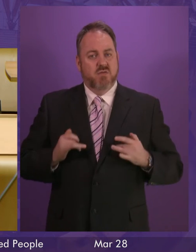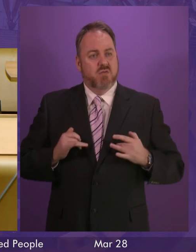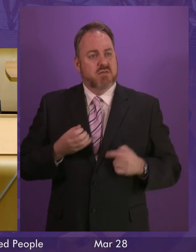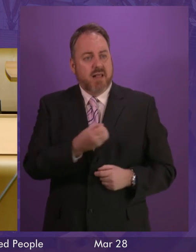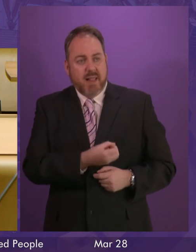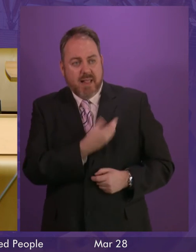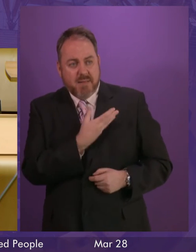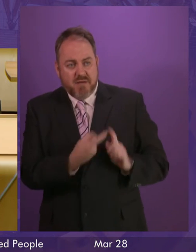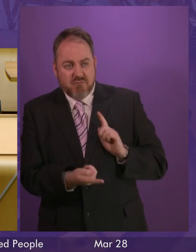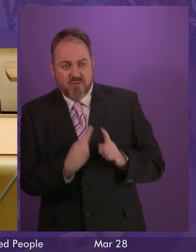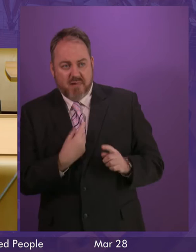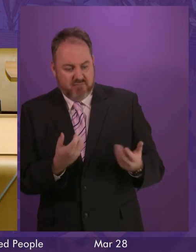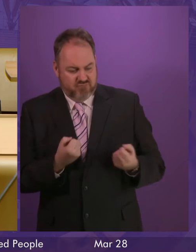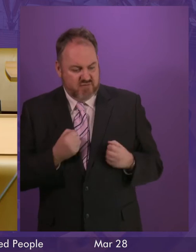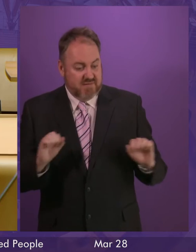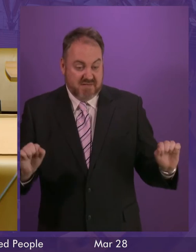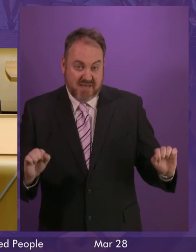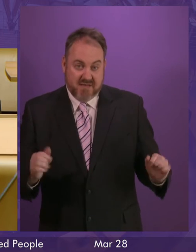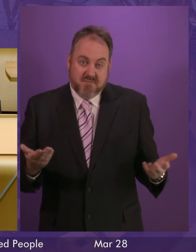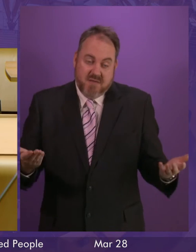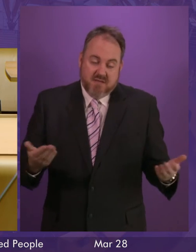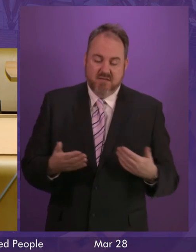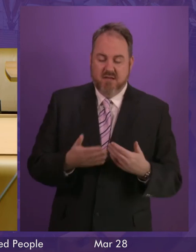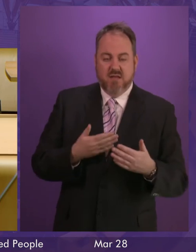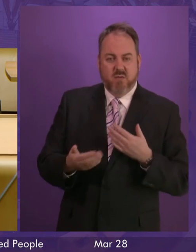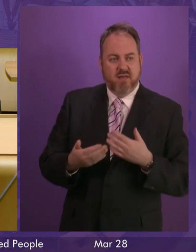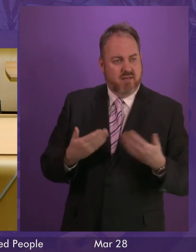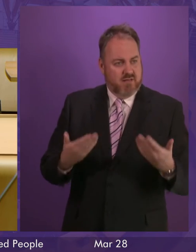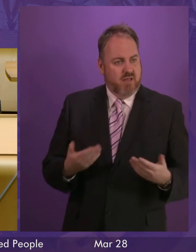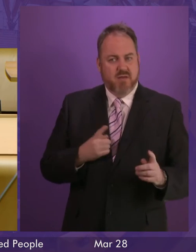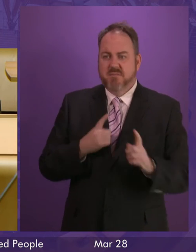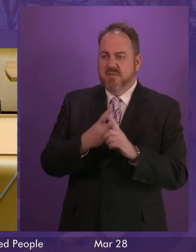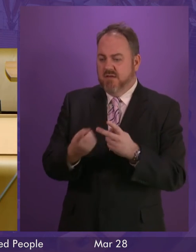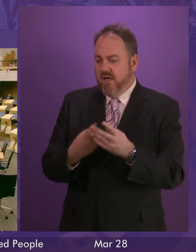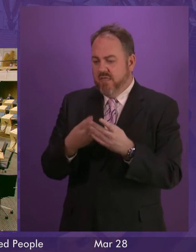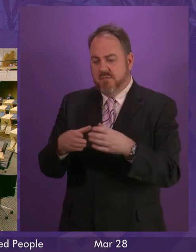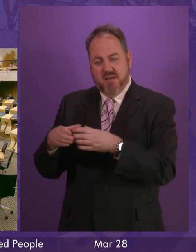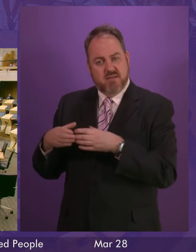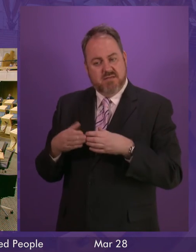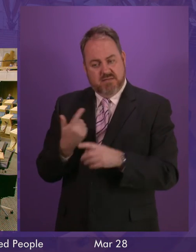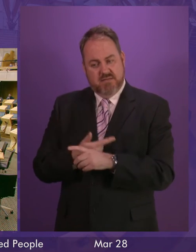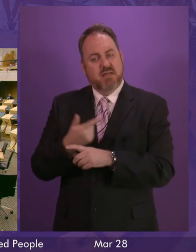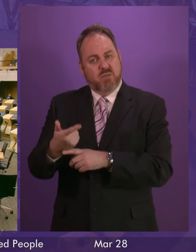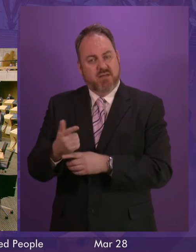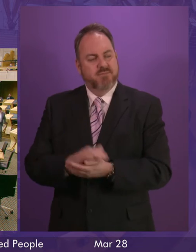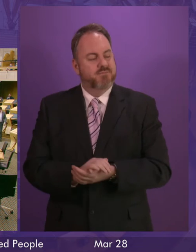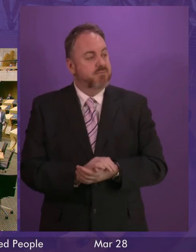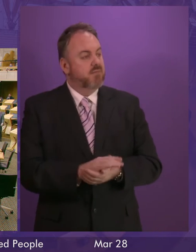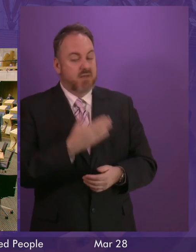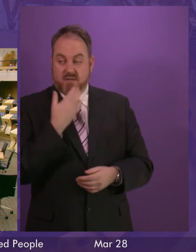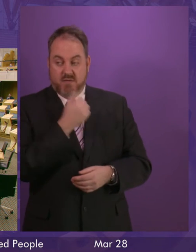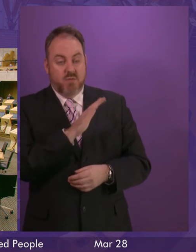Party on that, but I'm more than happy to do so, as I have met, and I'm meeting with other parties next week. Mark Griffin.